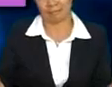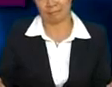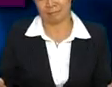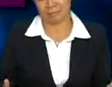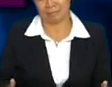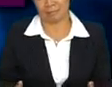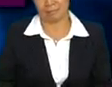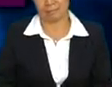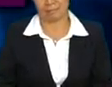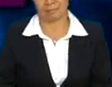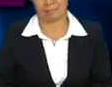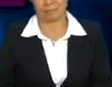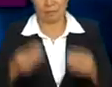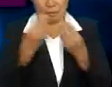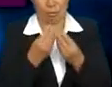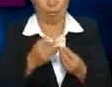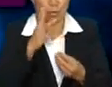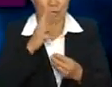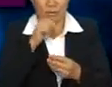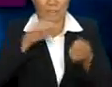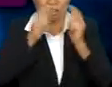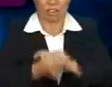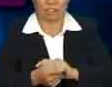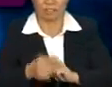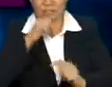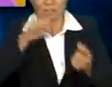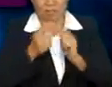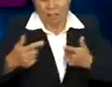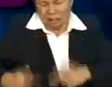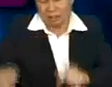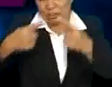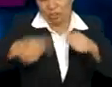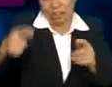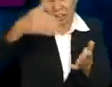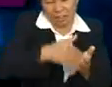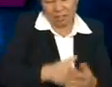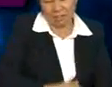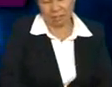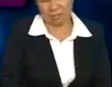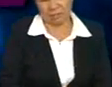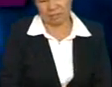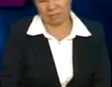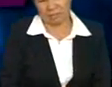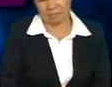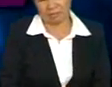Aha! The amount of water does not change. Let's try it again.